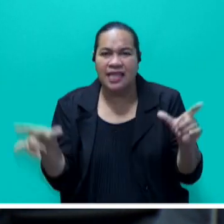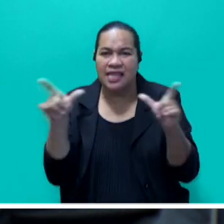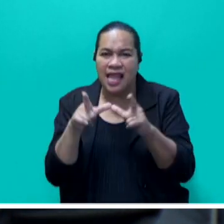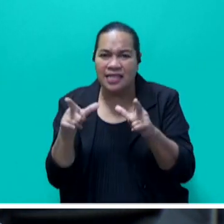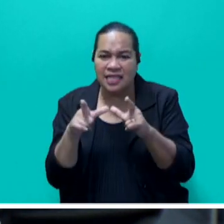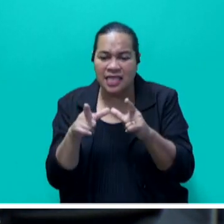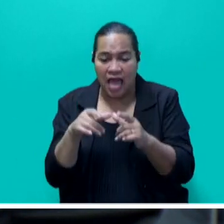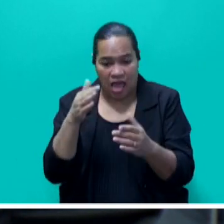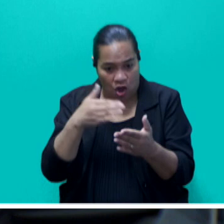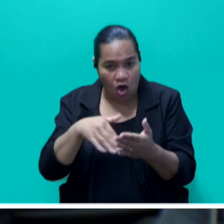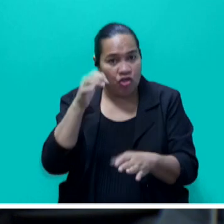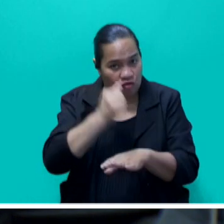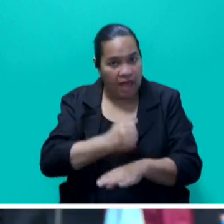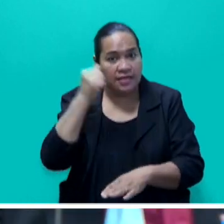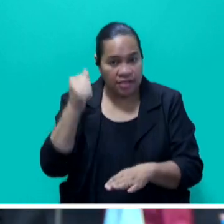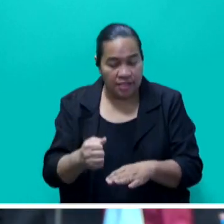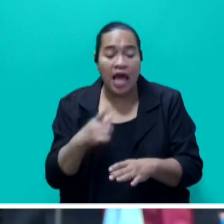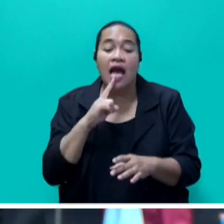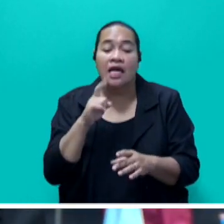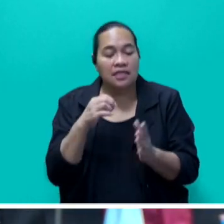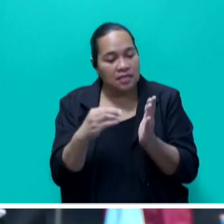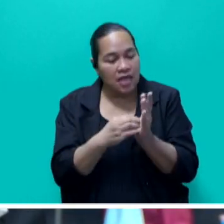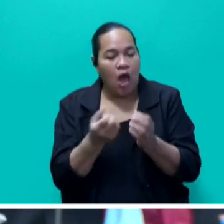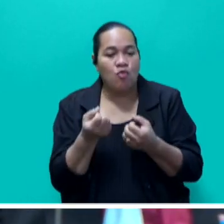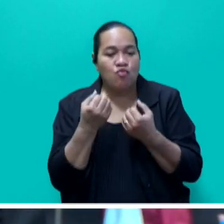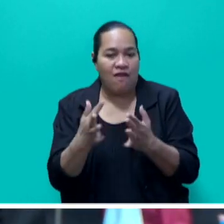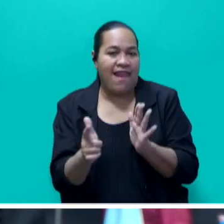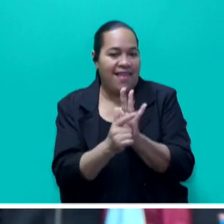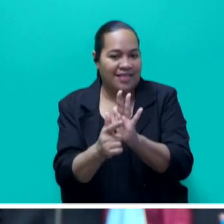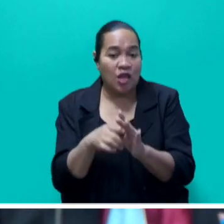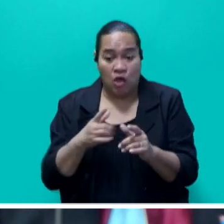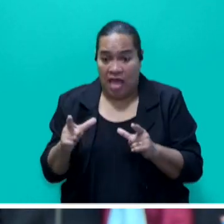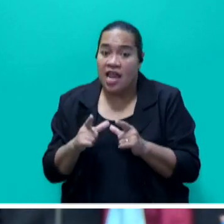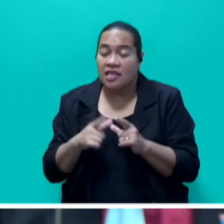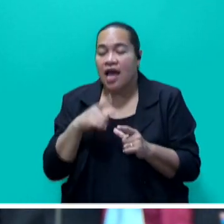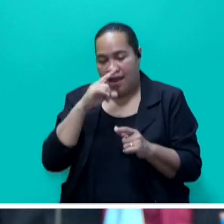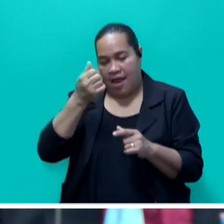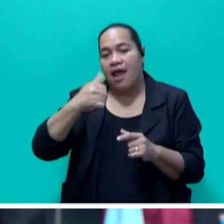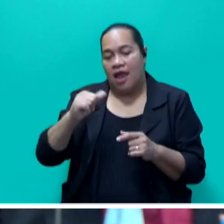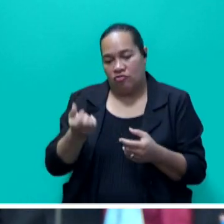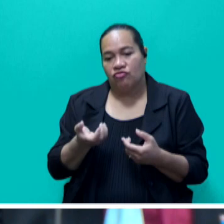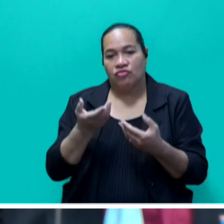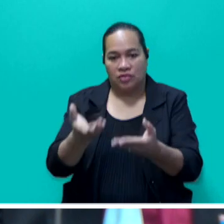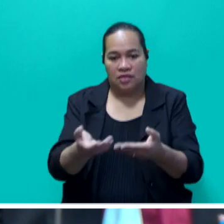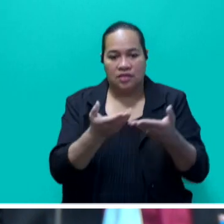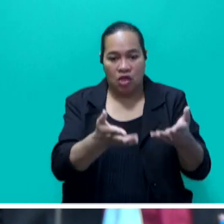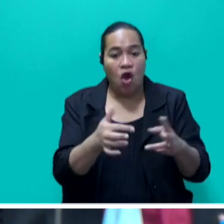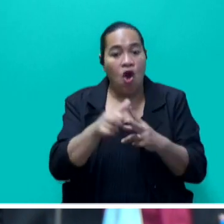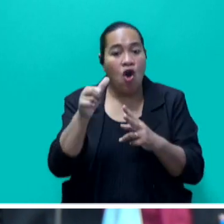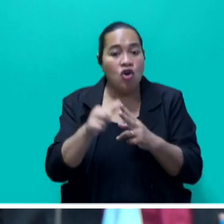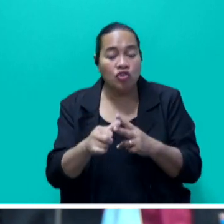and authorizations, it provides the legal basis in which licenses are issued and also covers the need to have